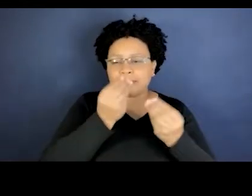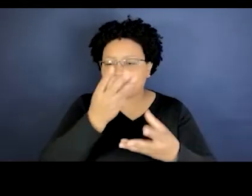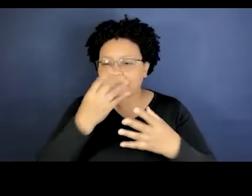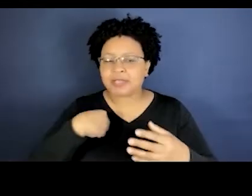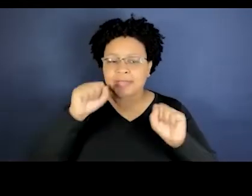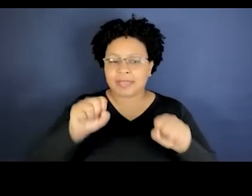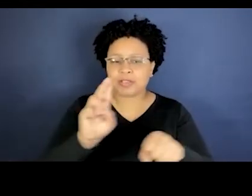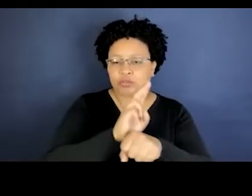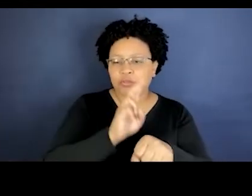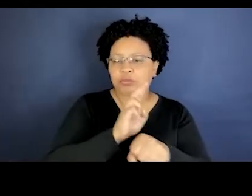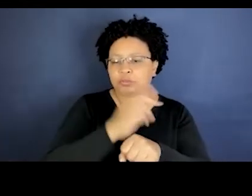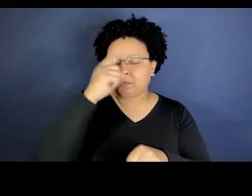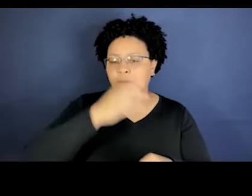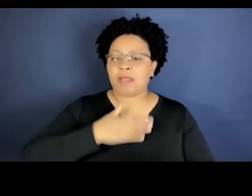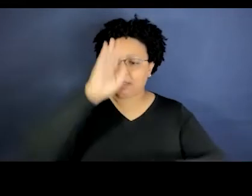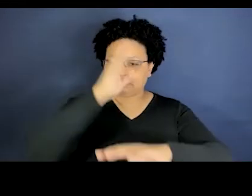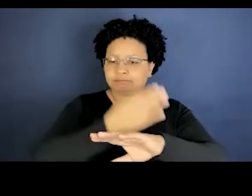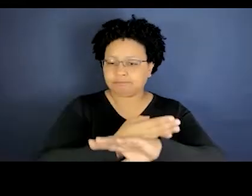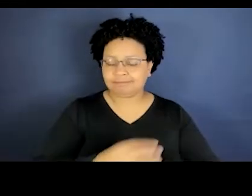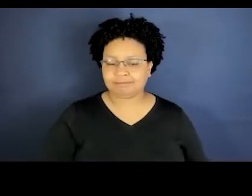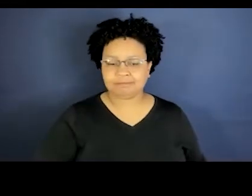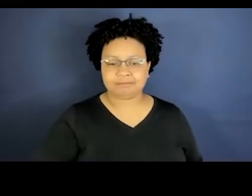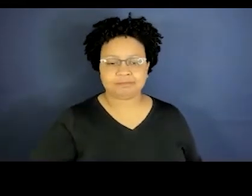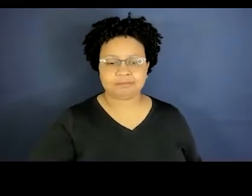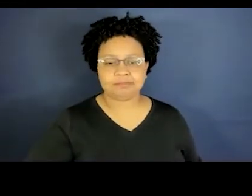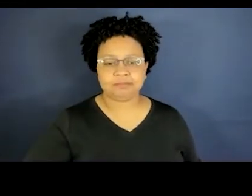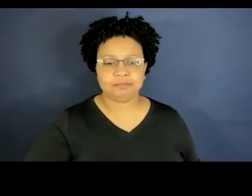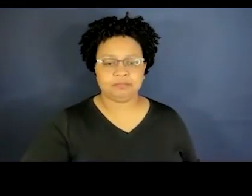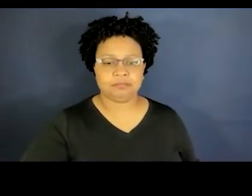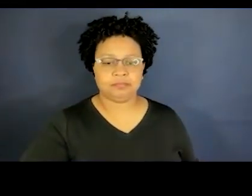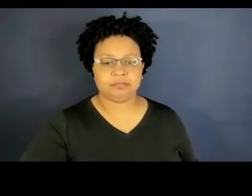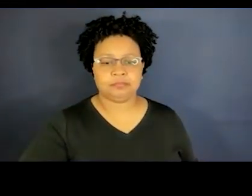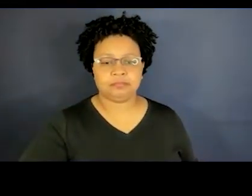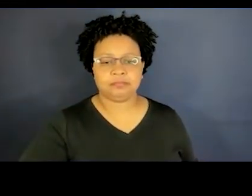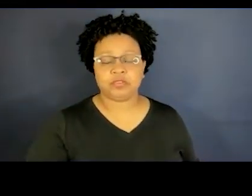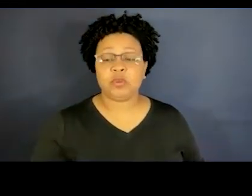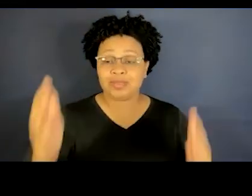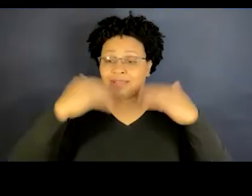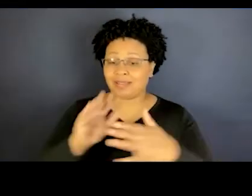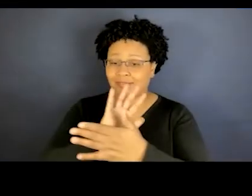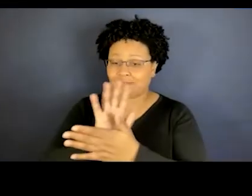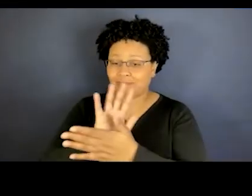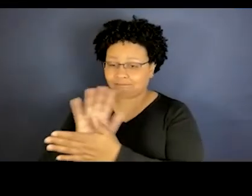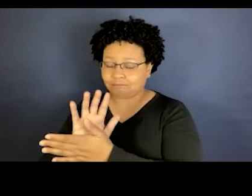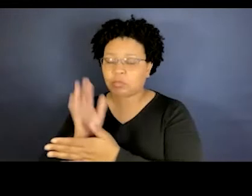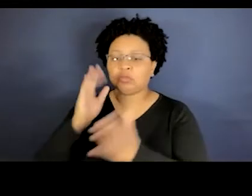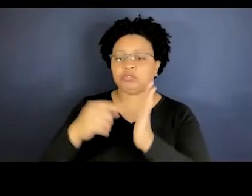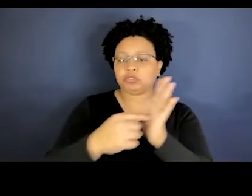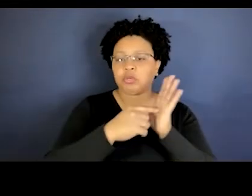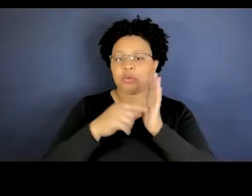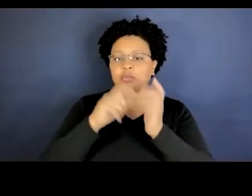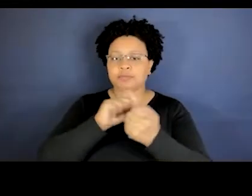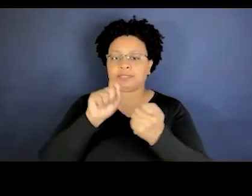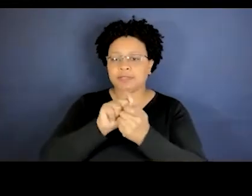So now the next video that we're going to show is another video specifically from